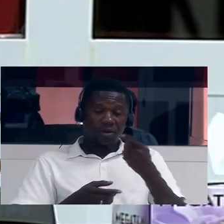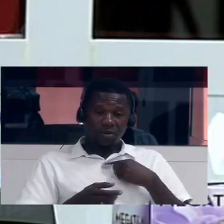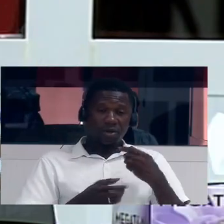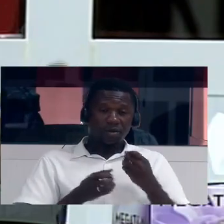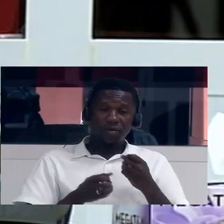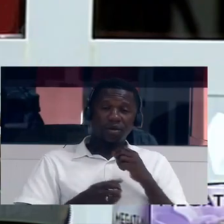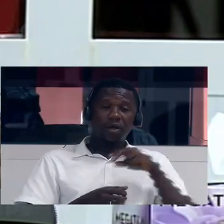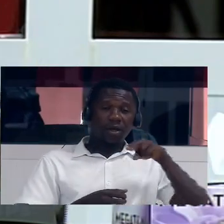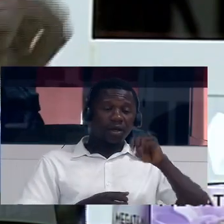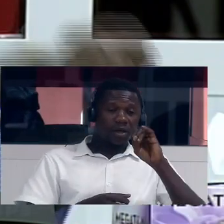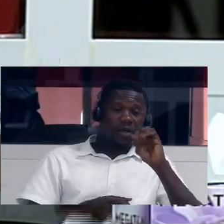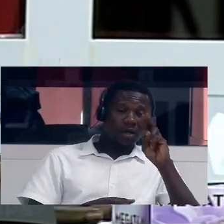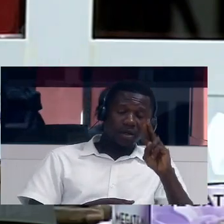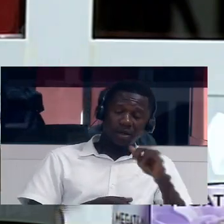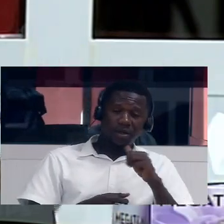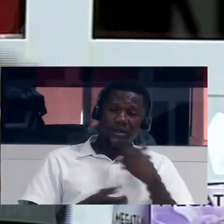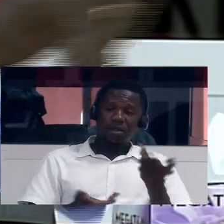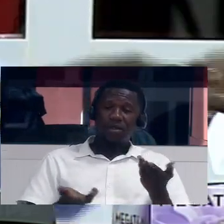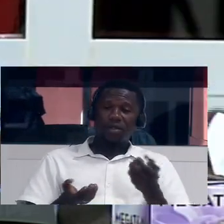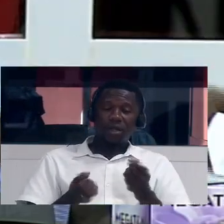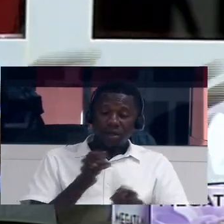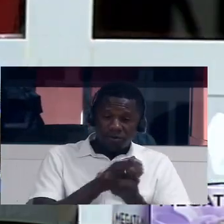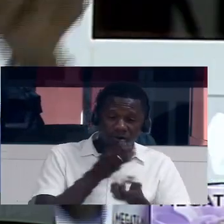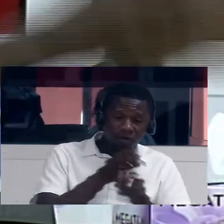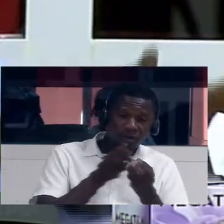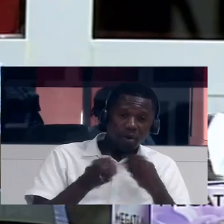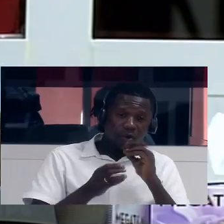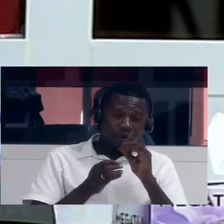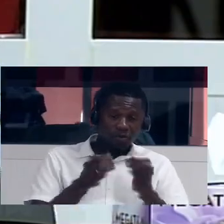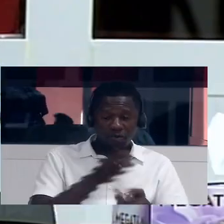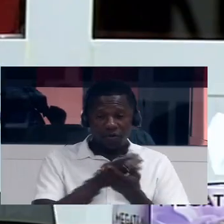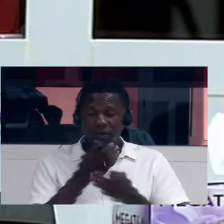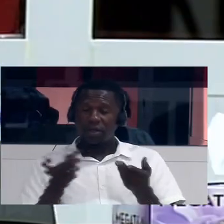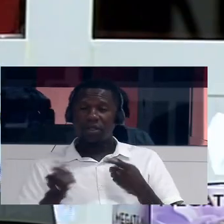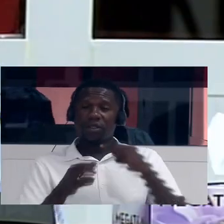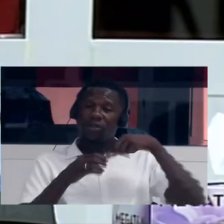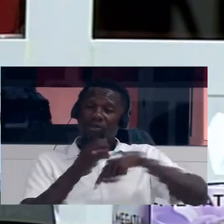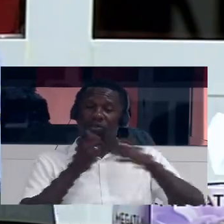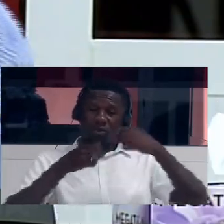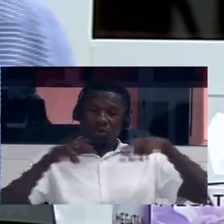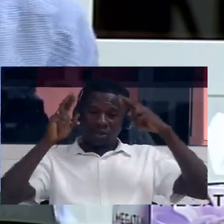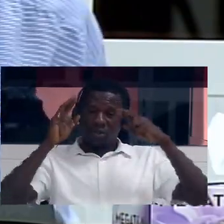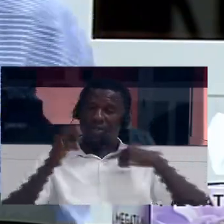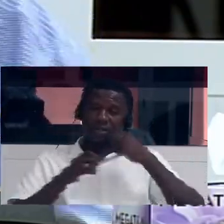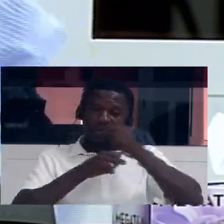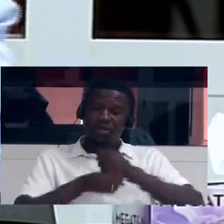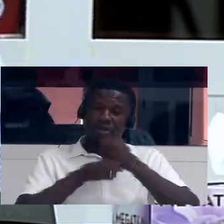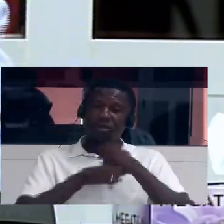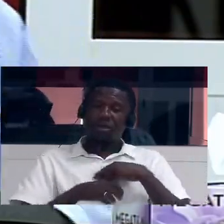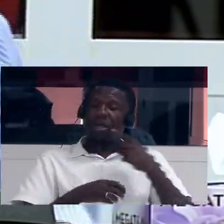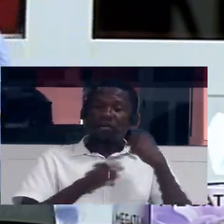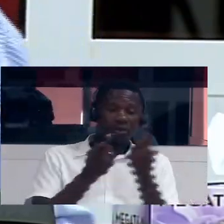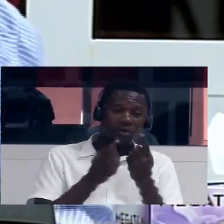informants. But why do you have to plant informants in churches, in mosques, in this, in that, so that everybody who is talking, you'll be doing